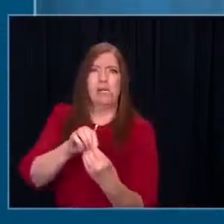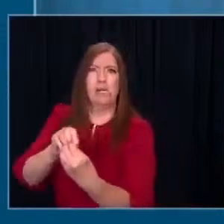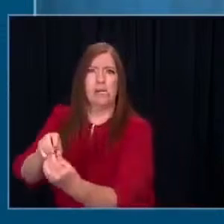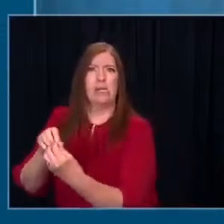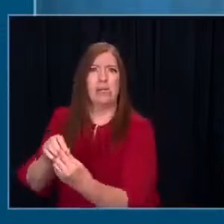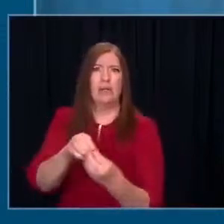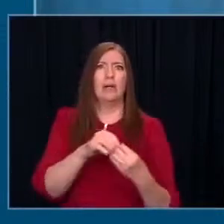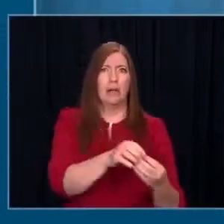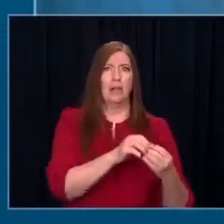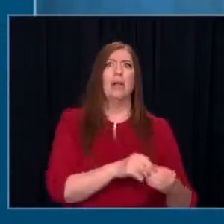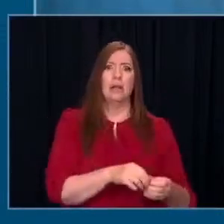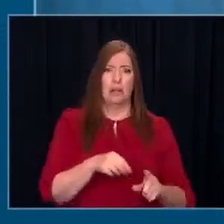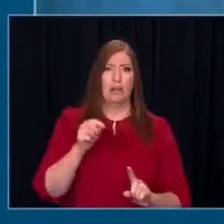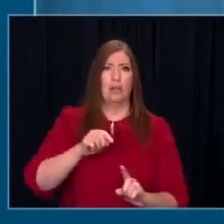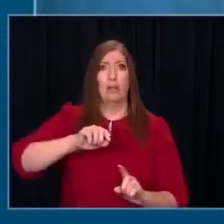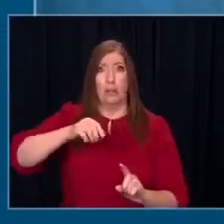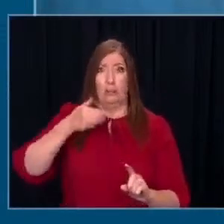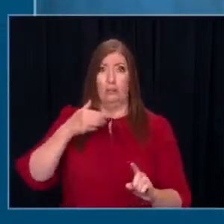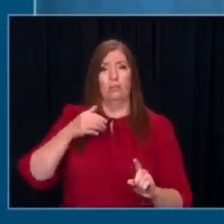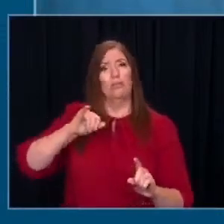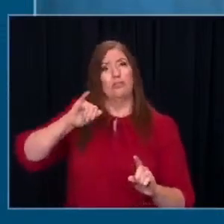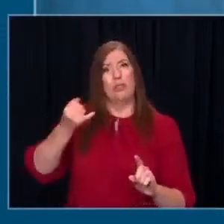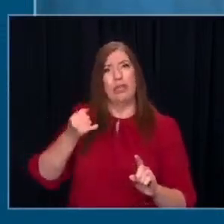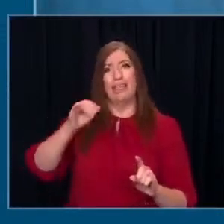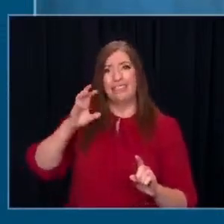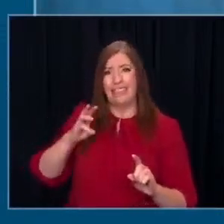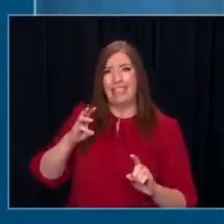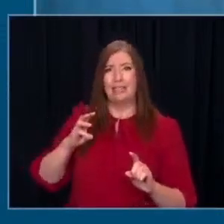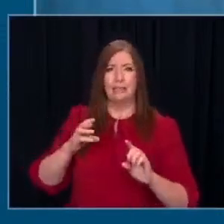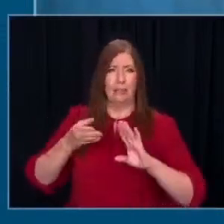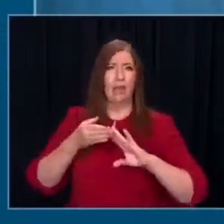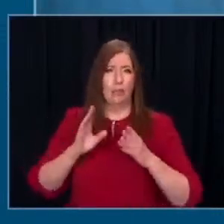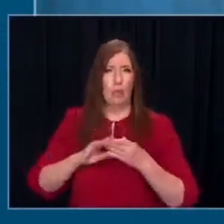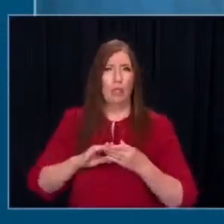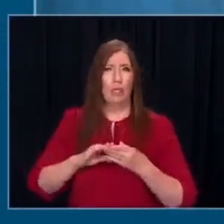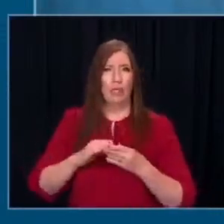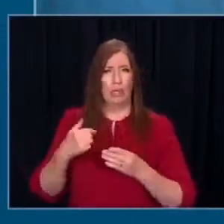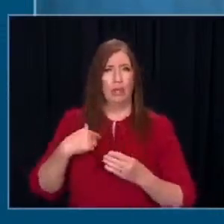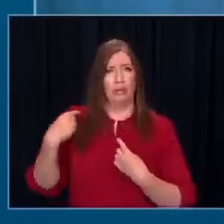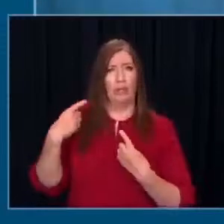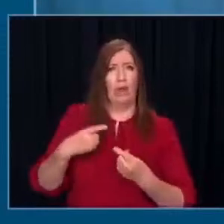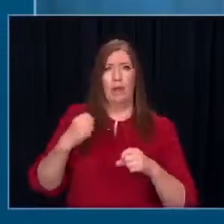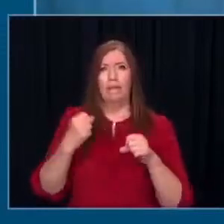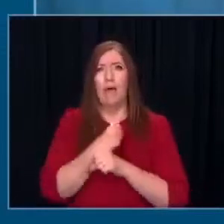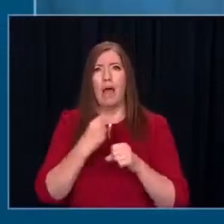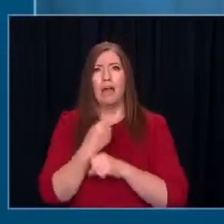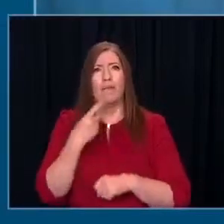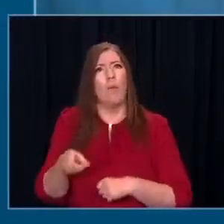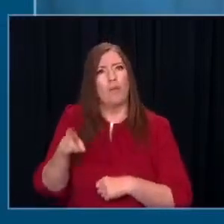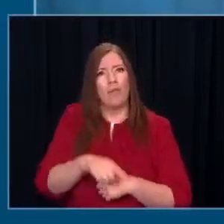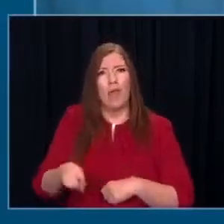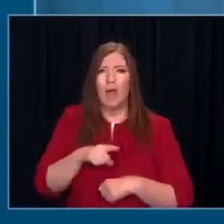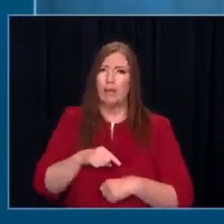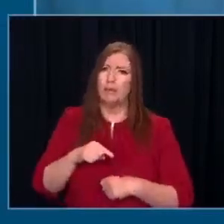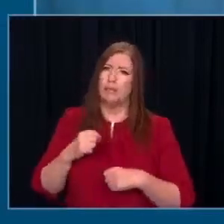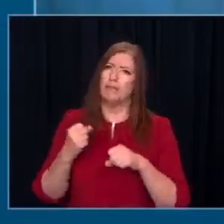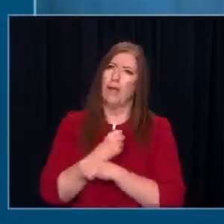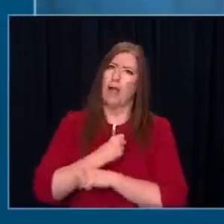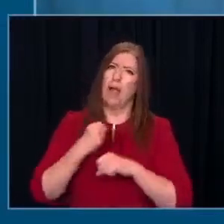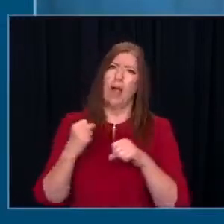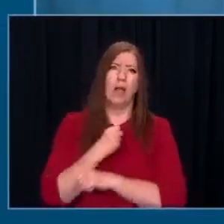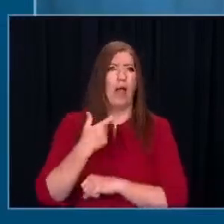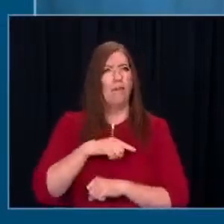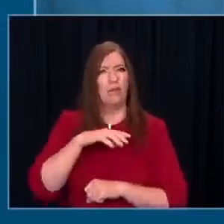as a J6er and what I've been doing with the J6 community is fighting for them tooth and nail. We have corrupt